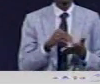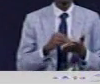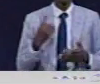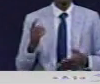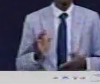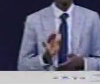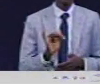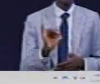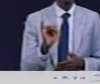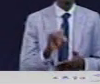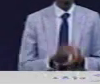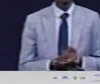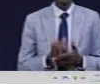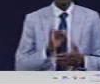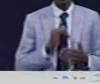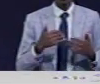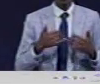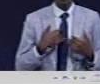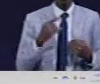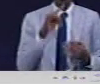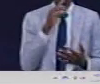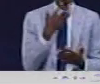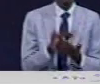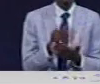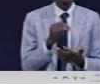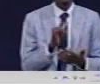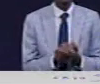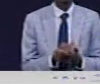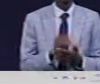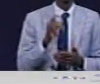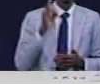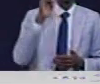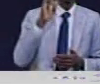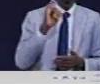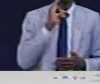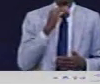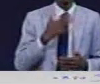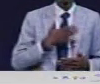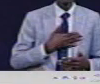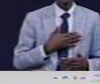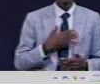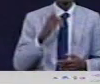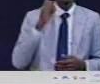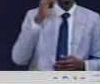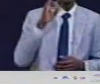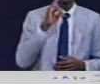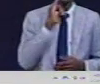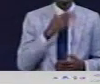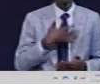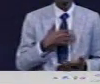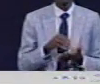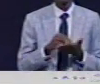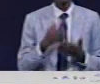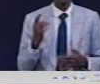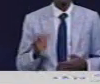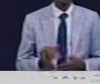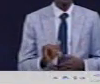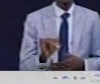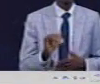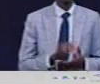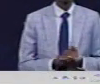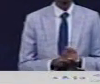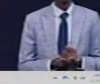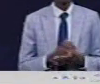portion forever. Take the world with all its gilded toys. Take the world,